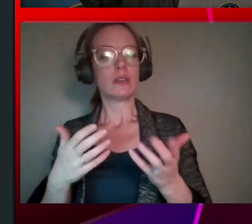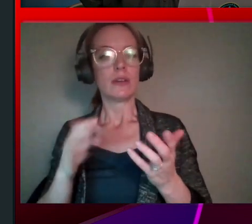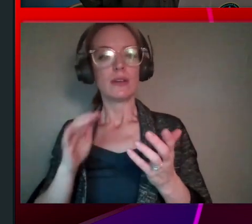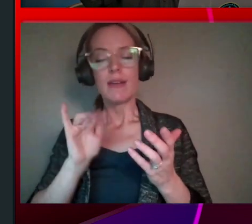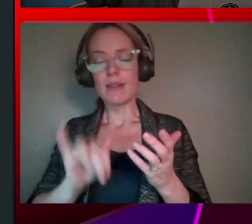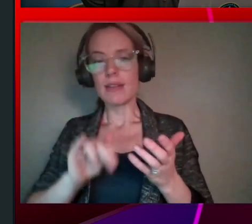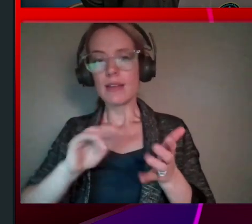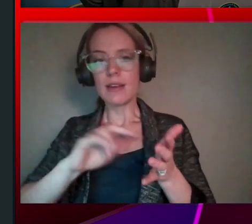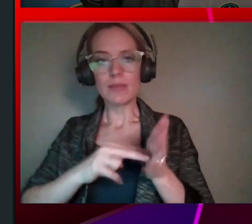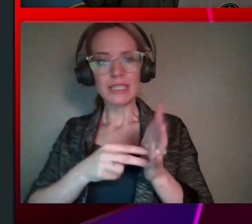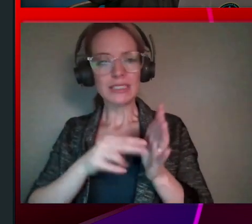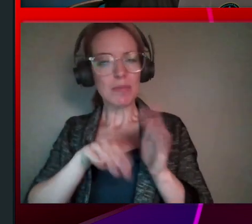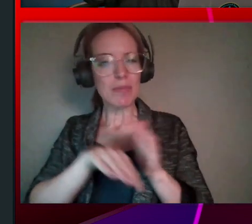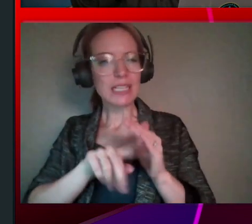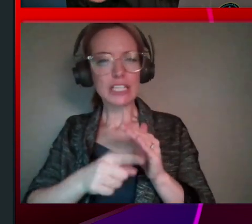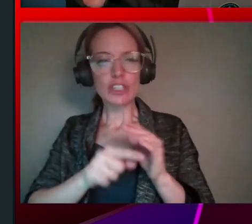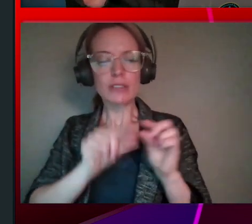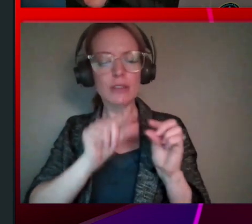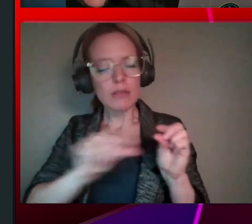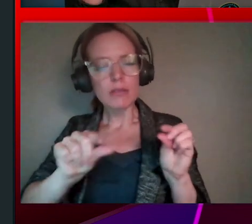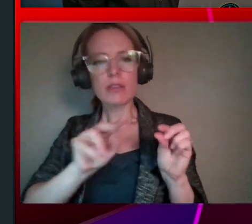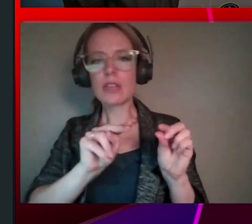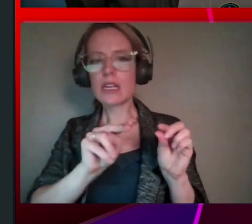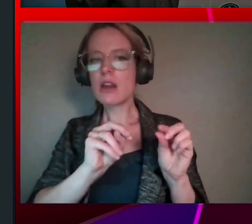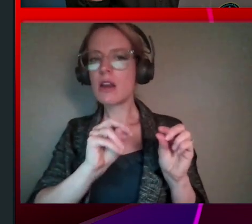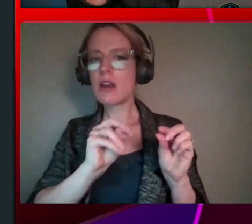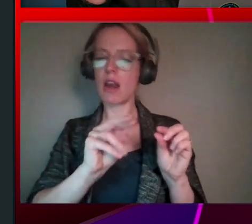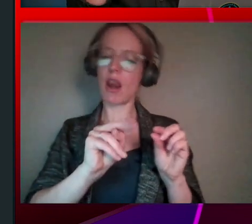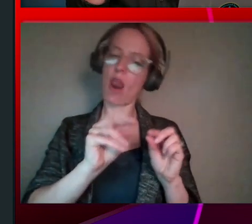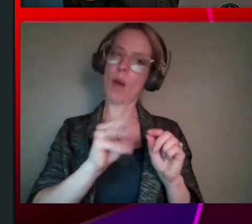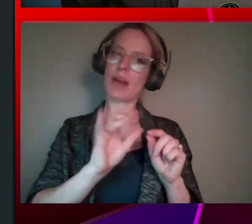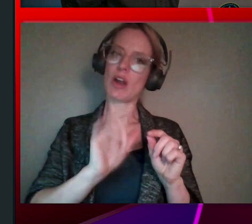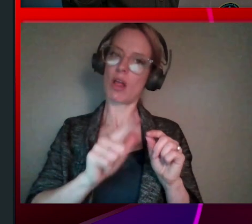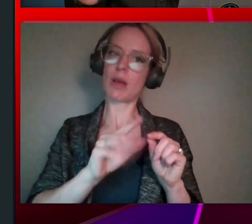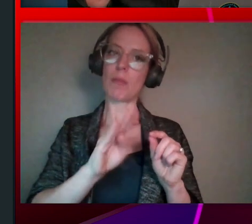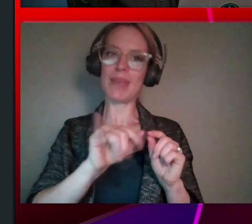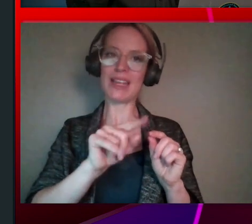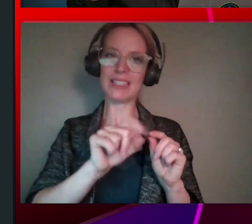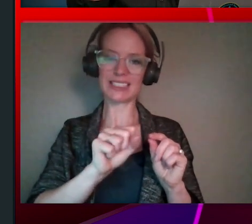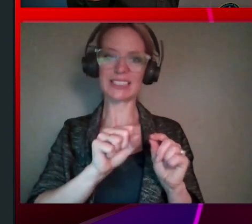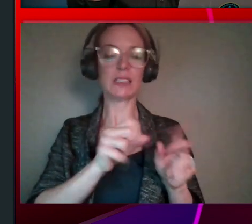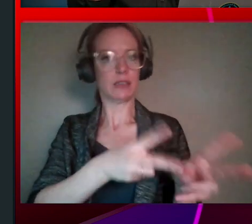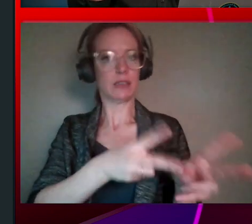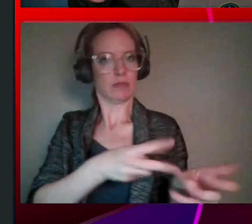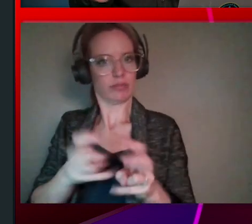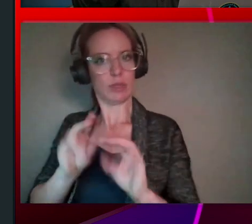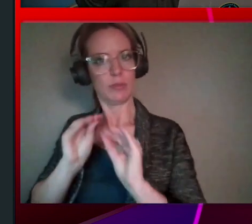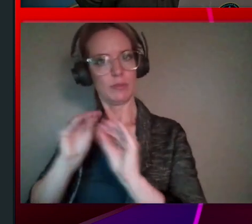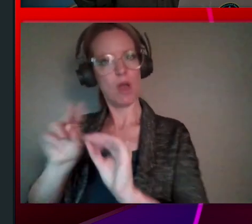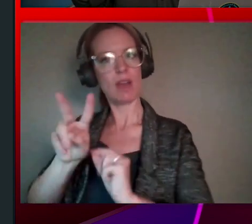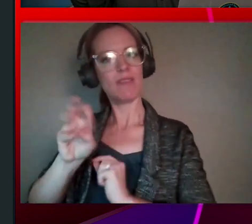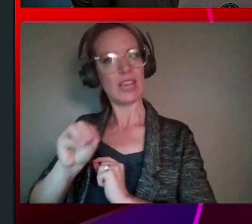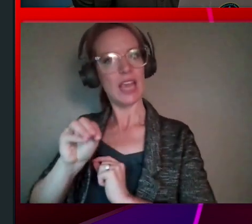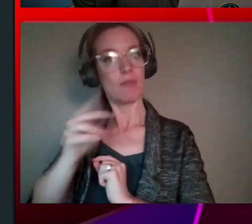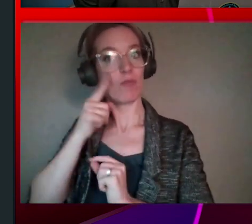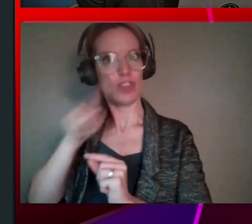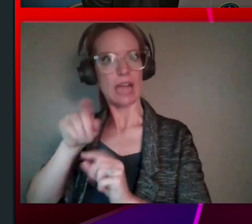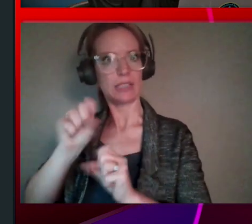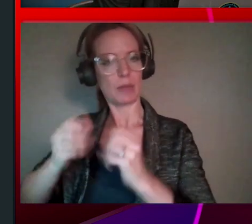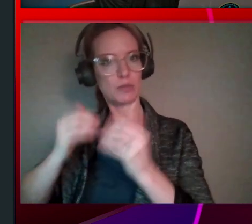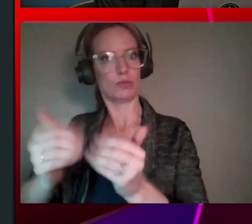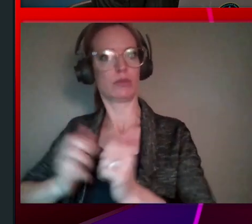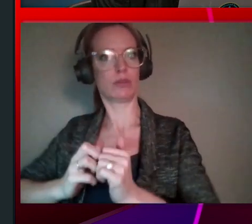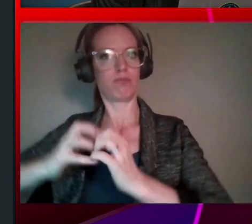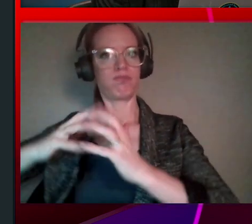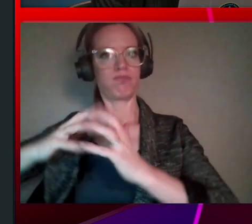that snapshot onto the host and into the VM such that the VM can start up. And then the rest how long does that